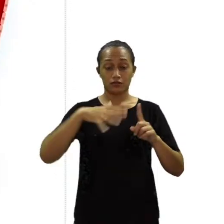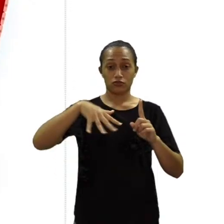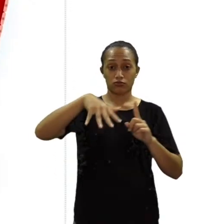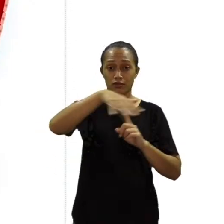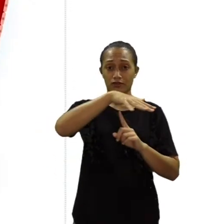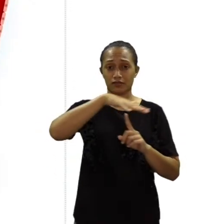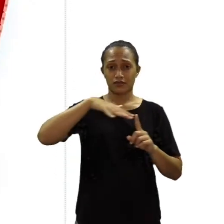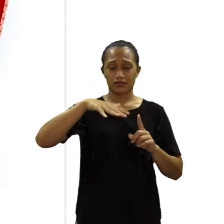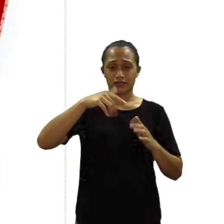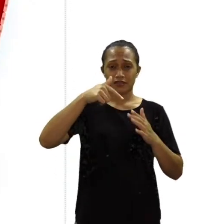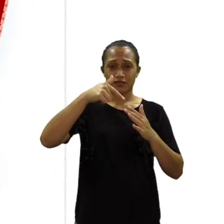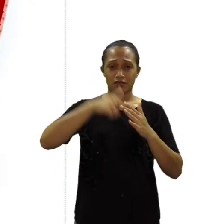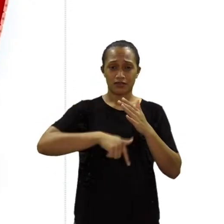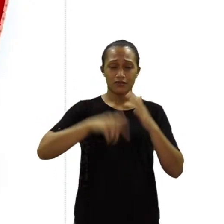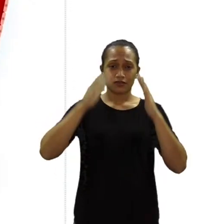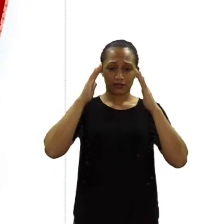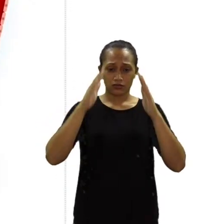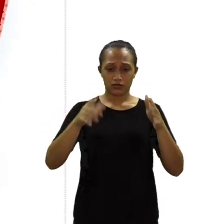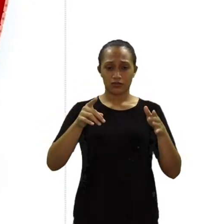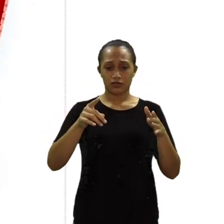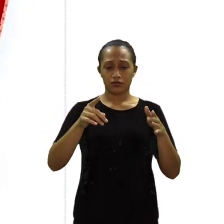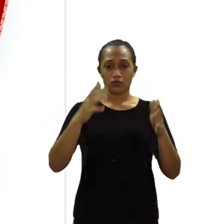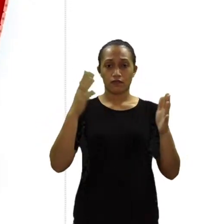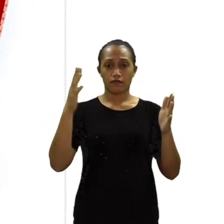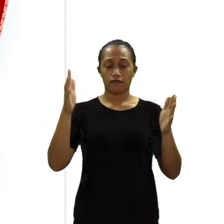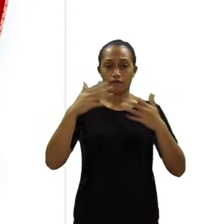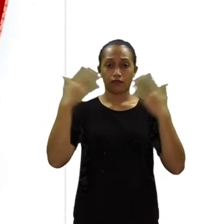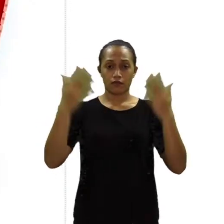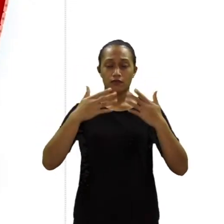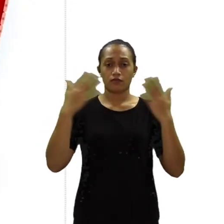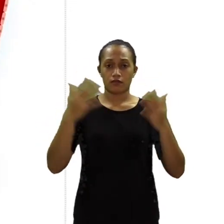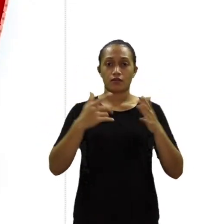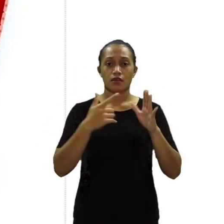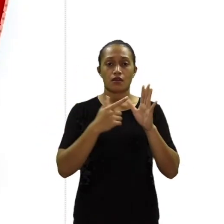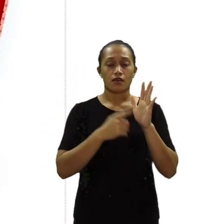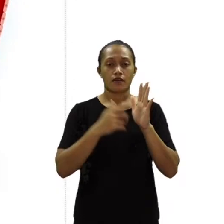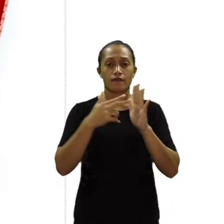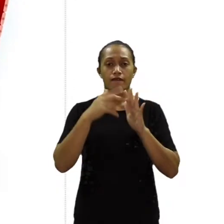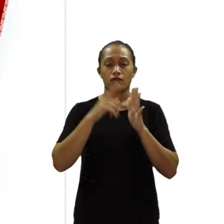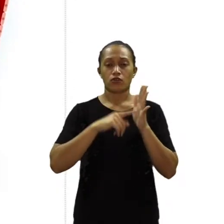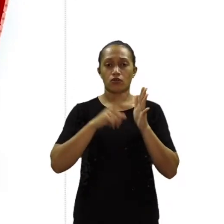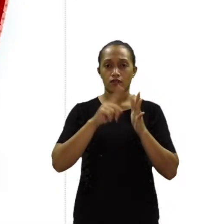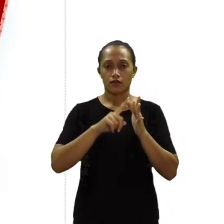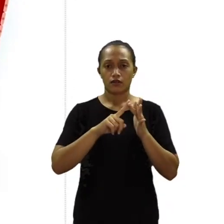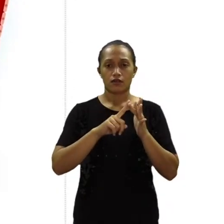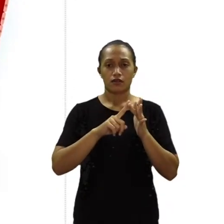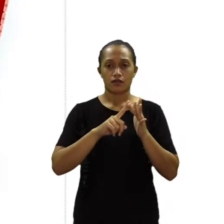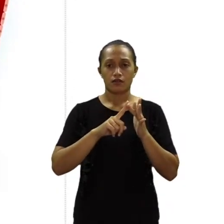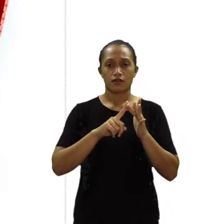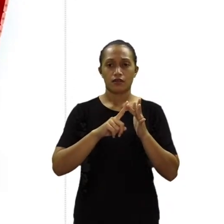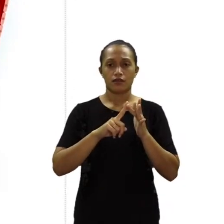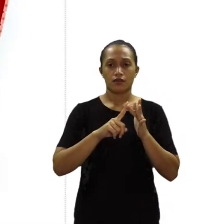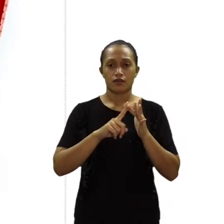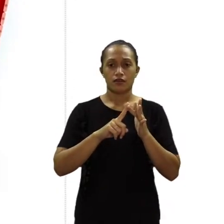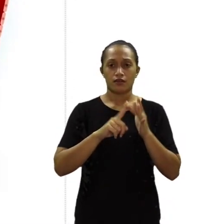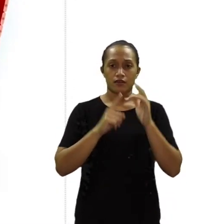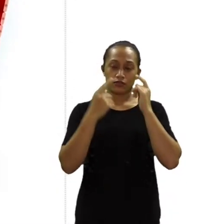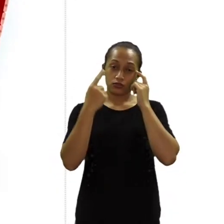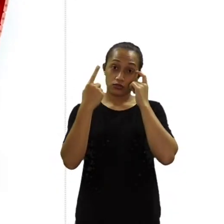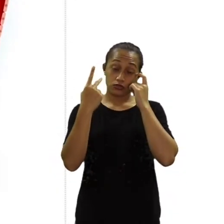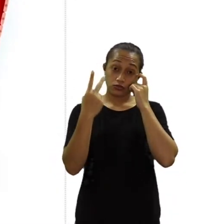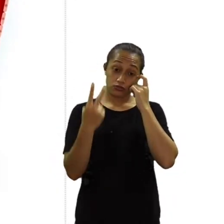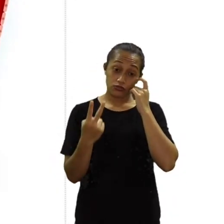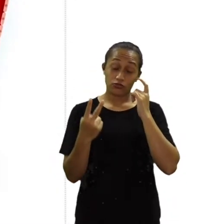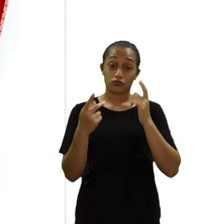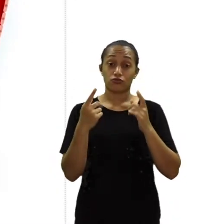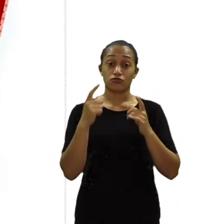alveoli has a lower concentration of oxygen than the air in the alveoli, which has just been inhaled. Because both